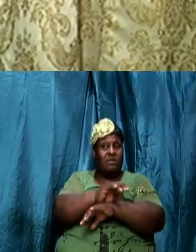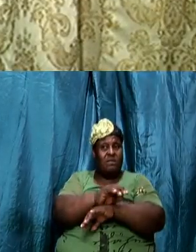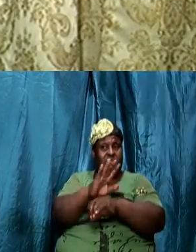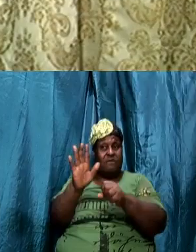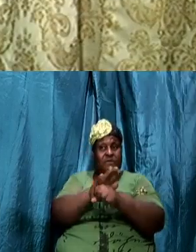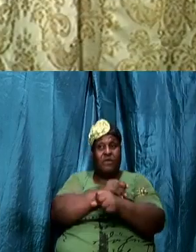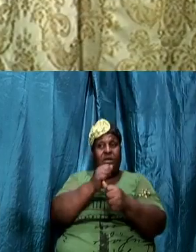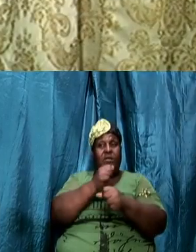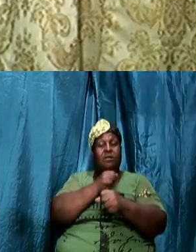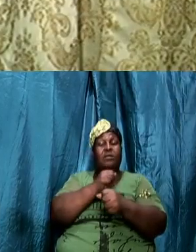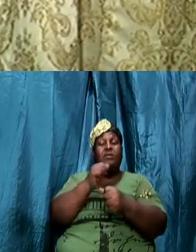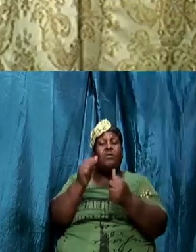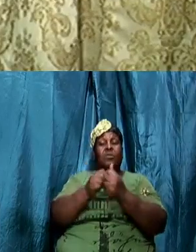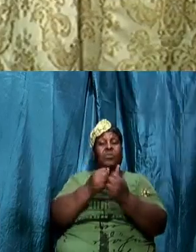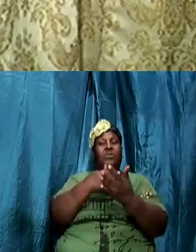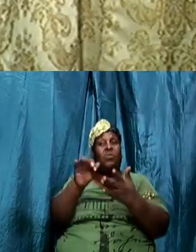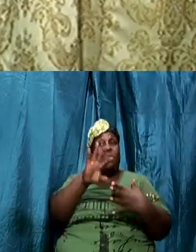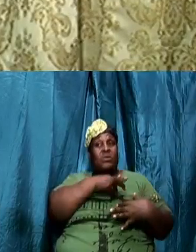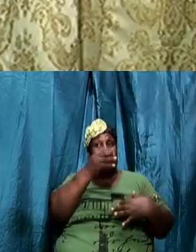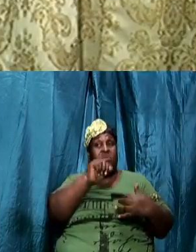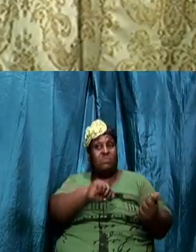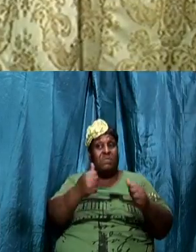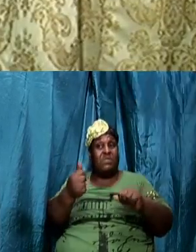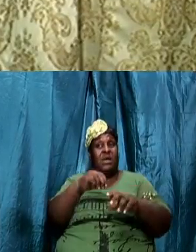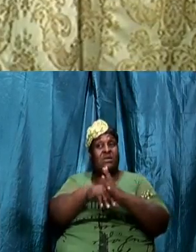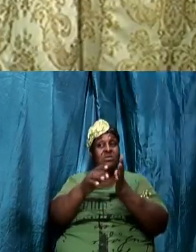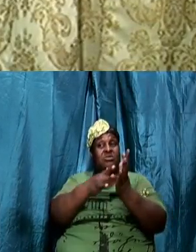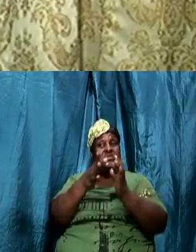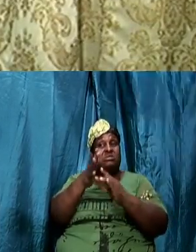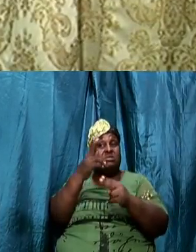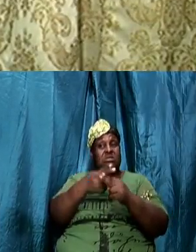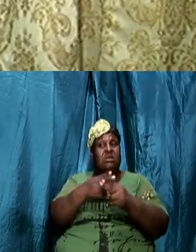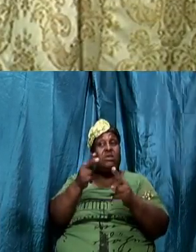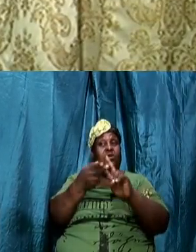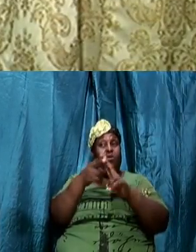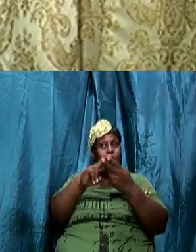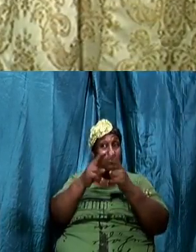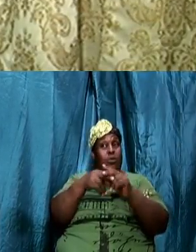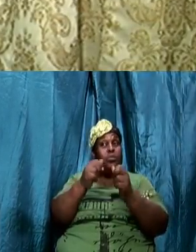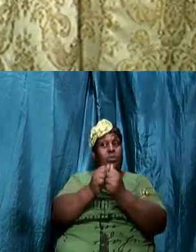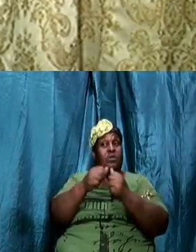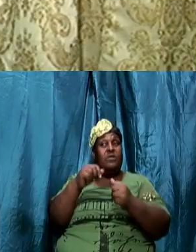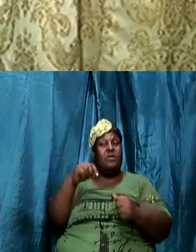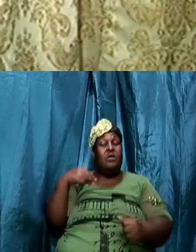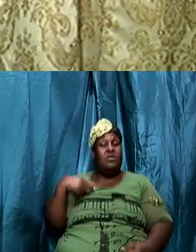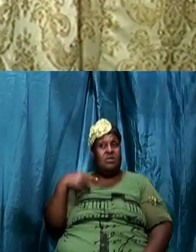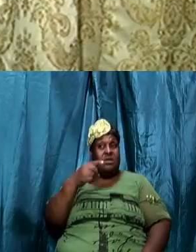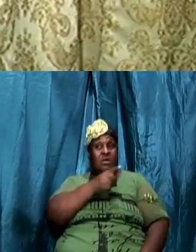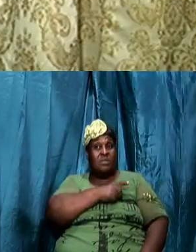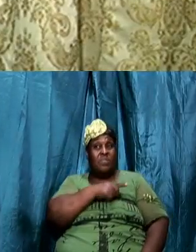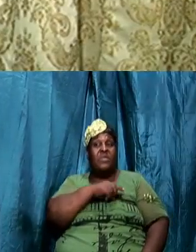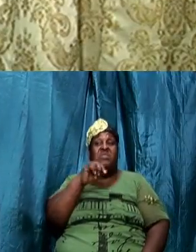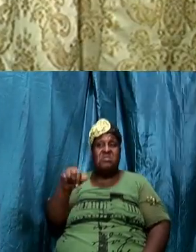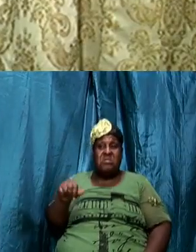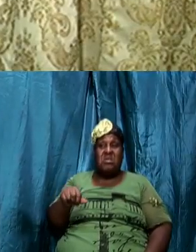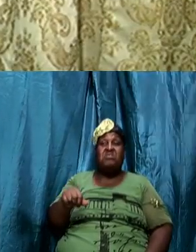everything right. And was in the number of the deacons. And yet this